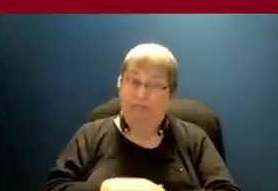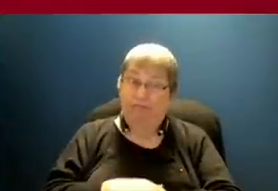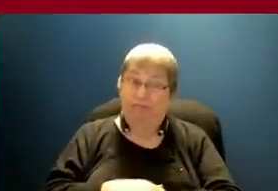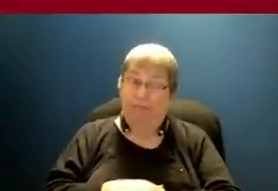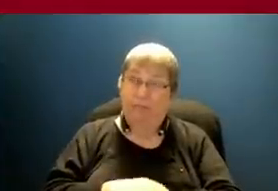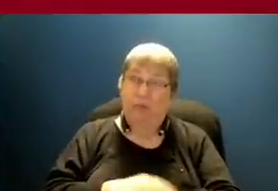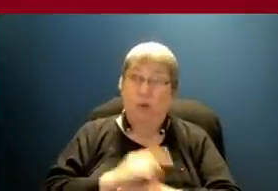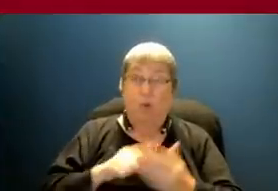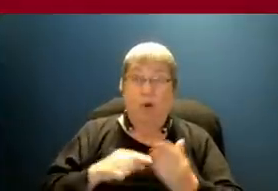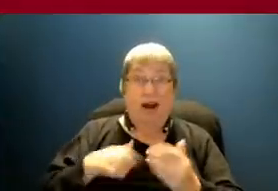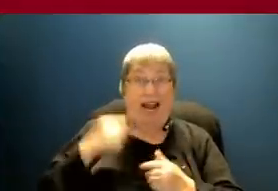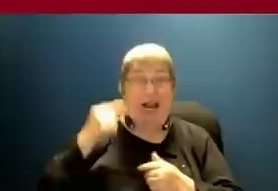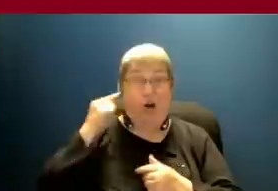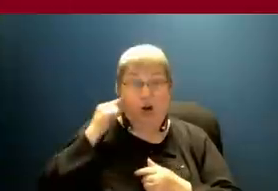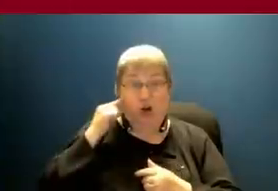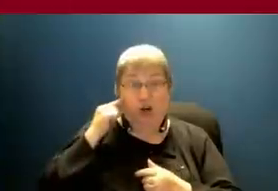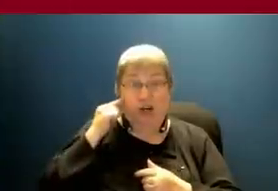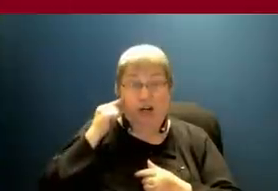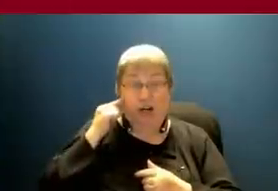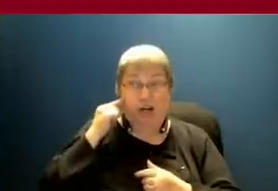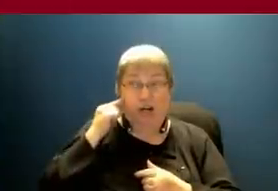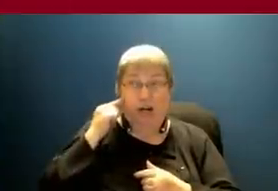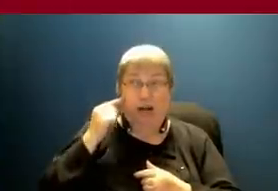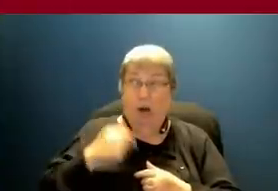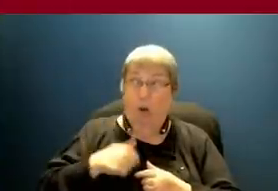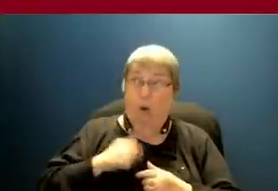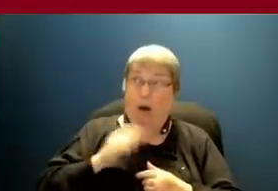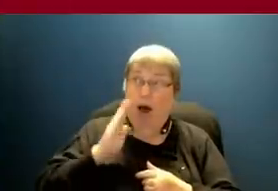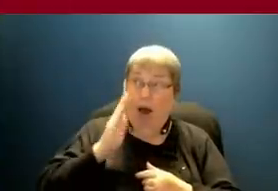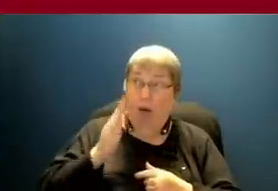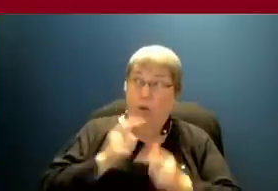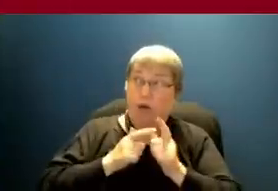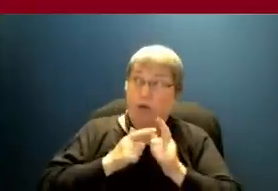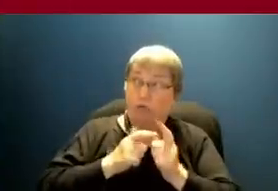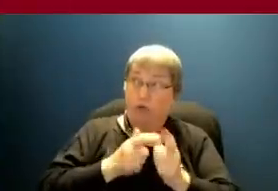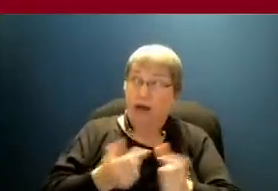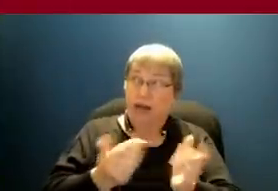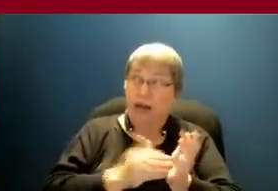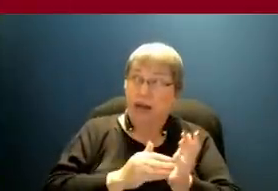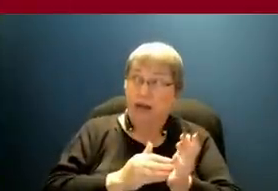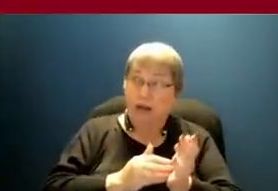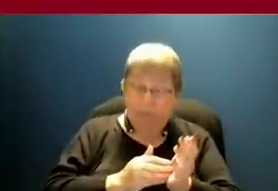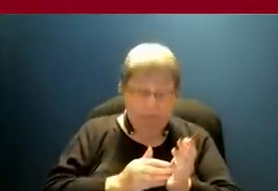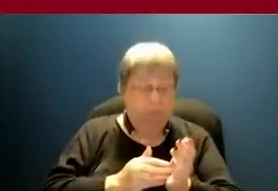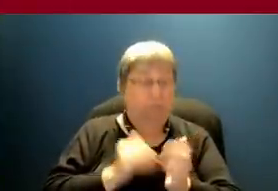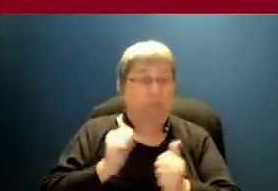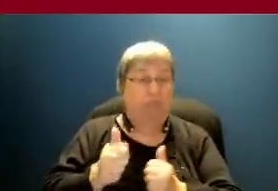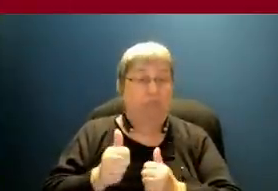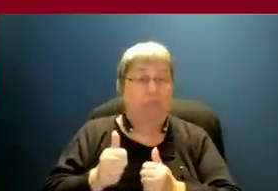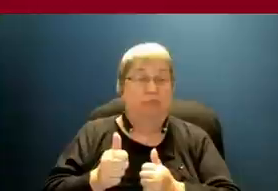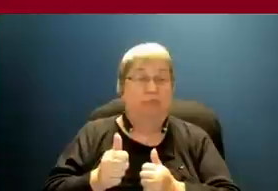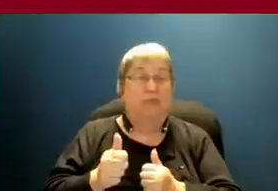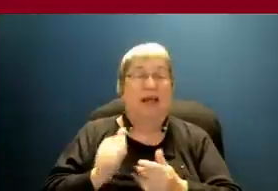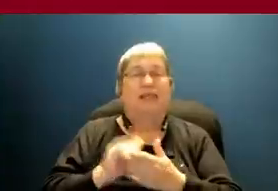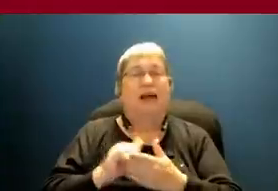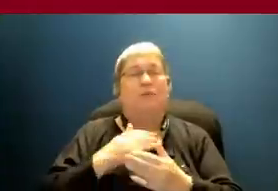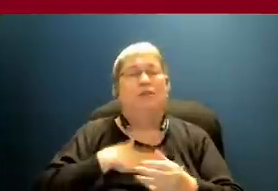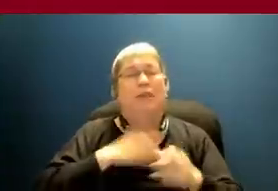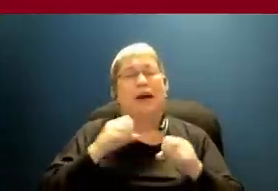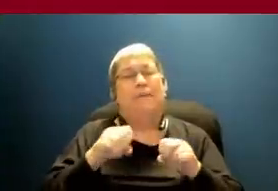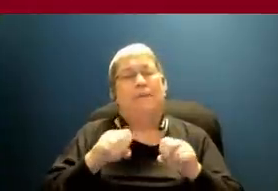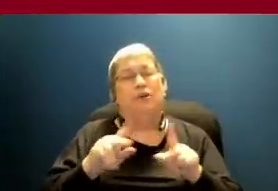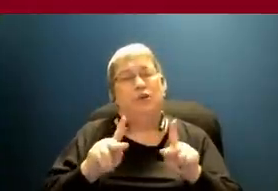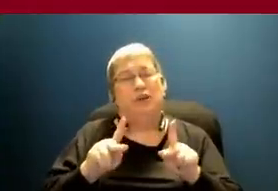heard was that I was going to run again. All I heard was